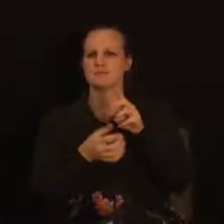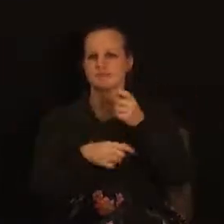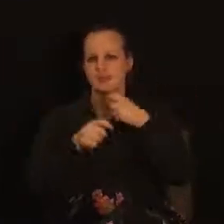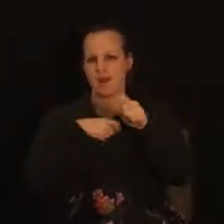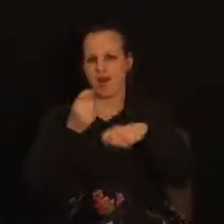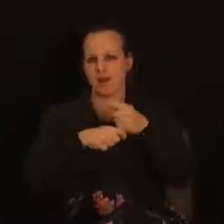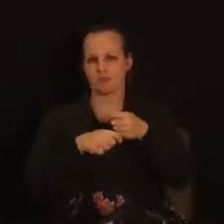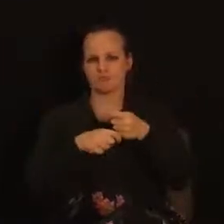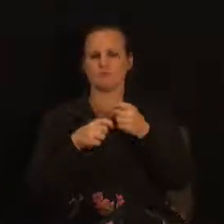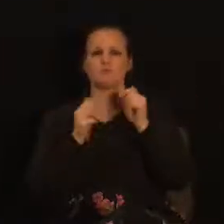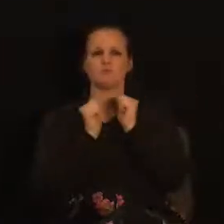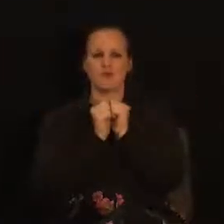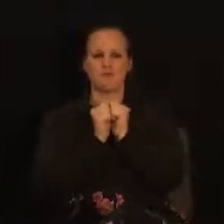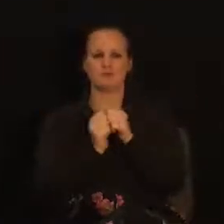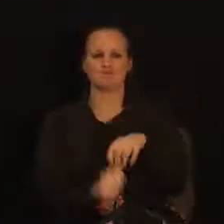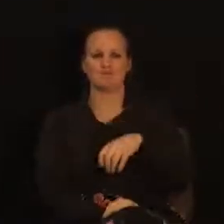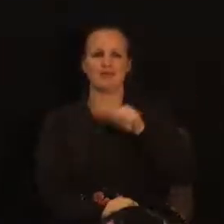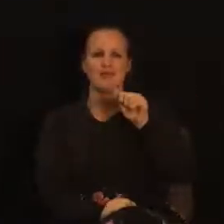17.